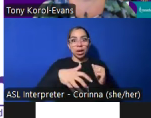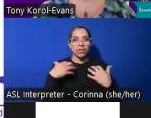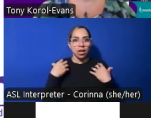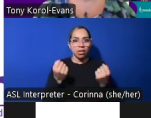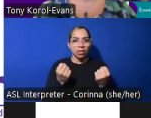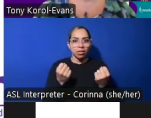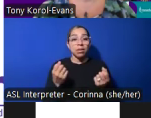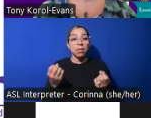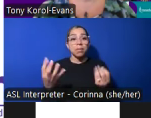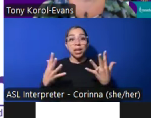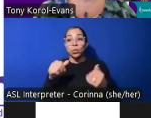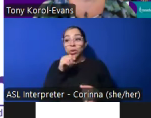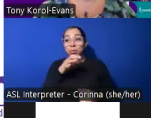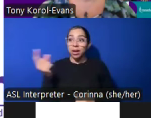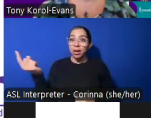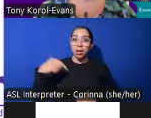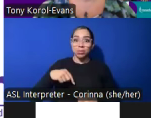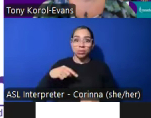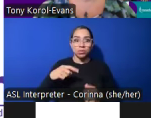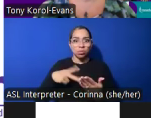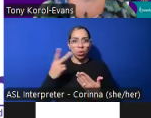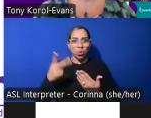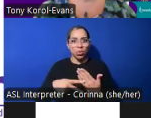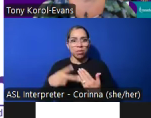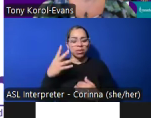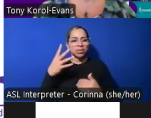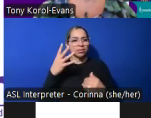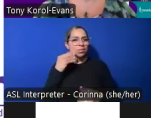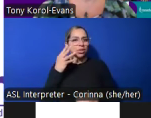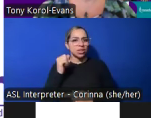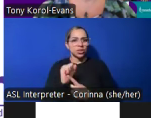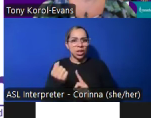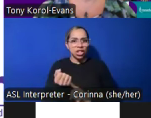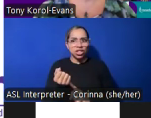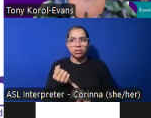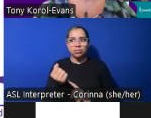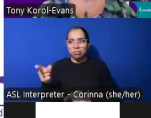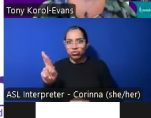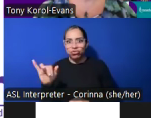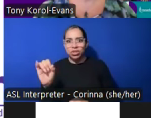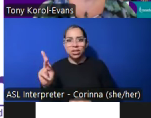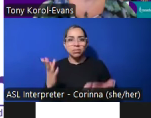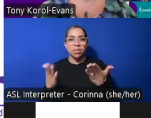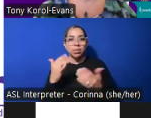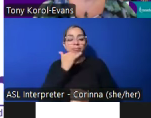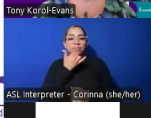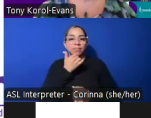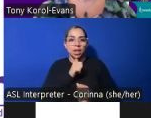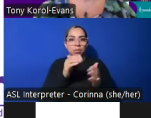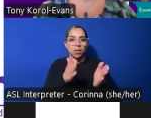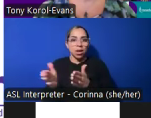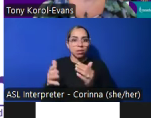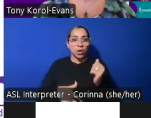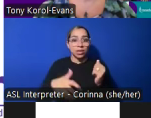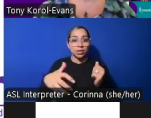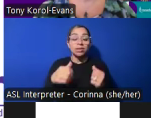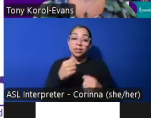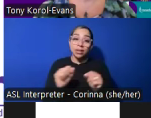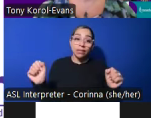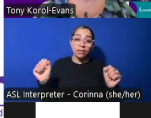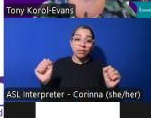experienced situations putting them at risk for unplanned pregnancies. And we want you to know there is a safe medication that you can take called